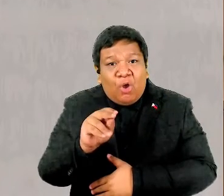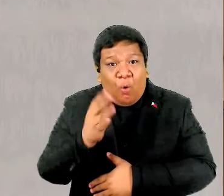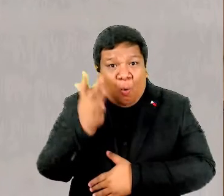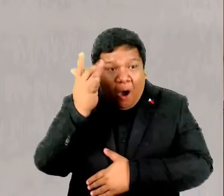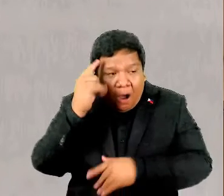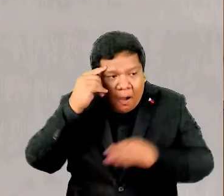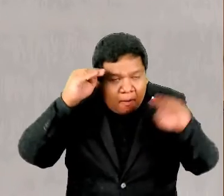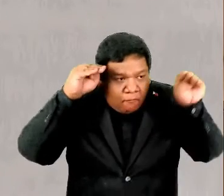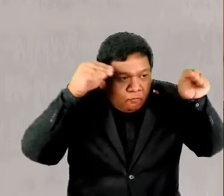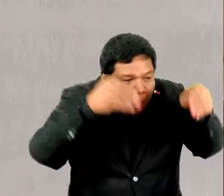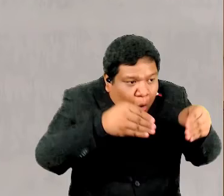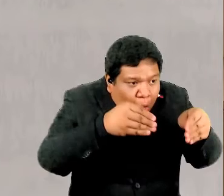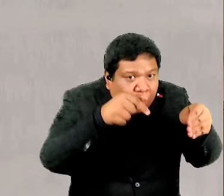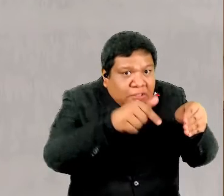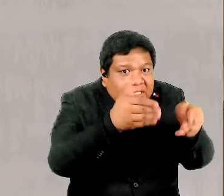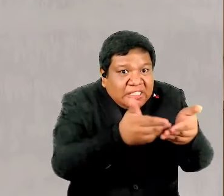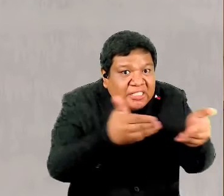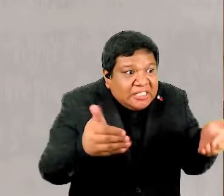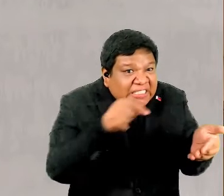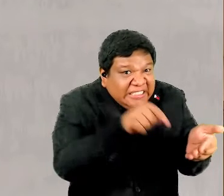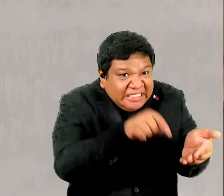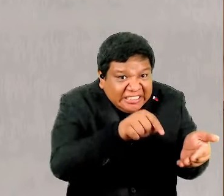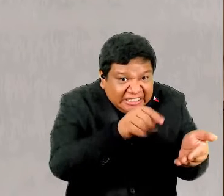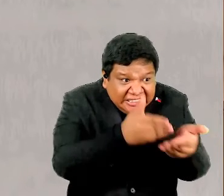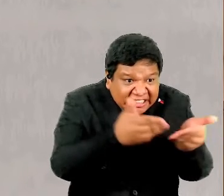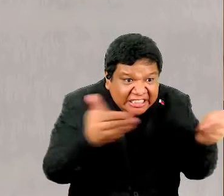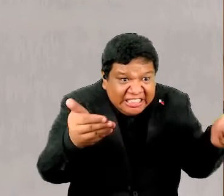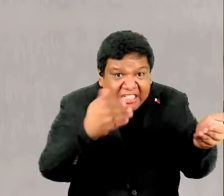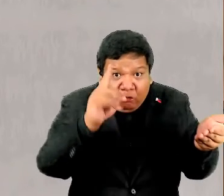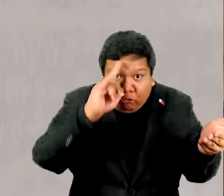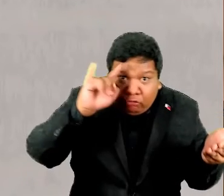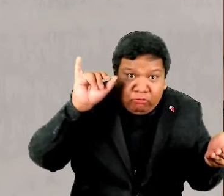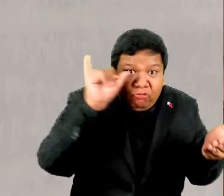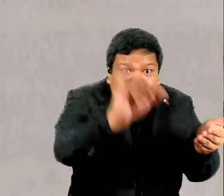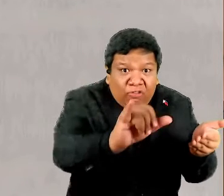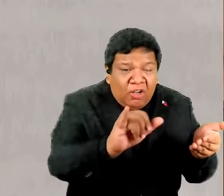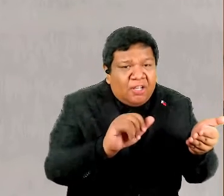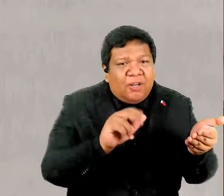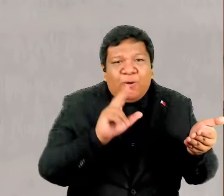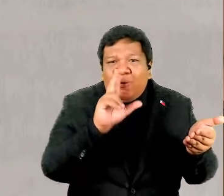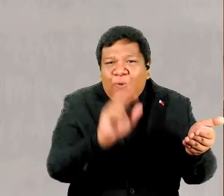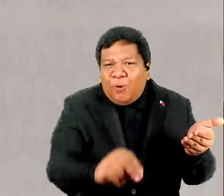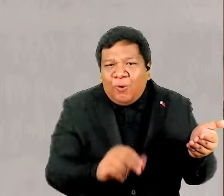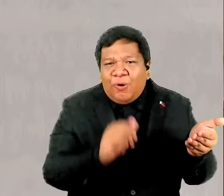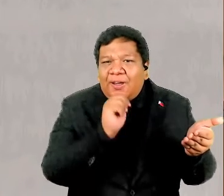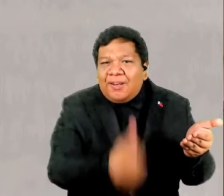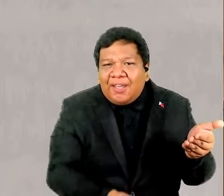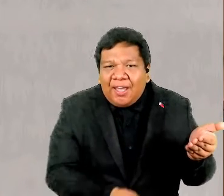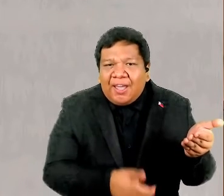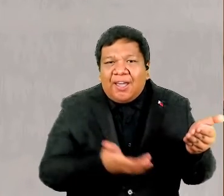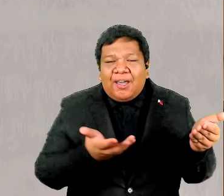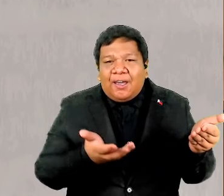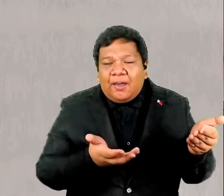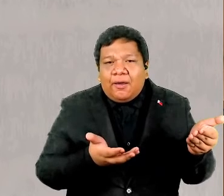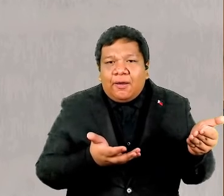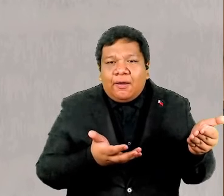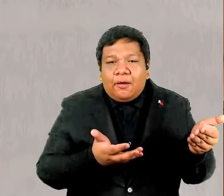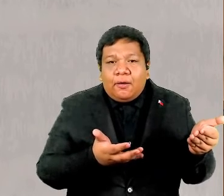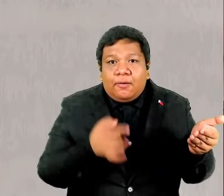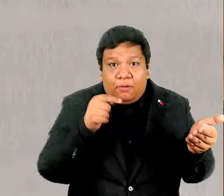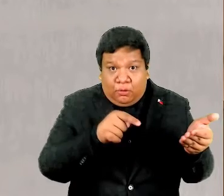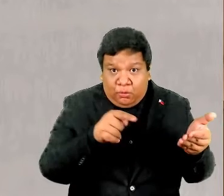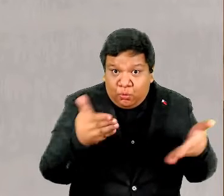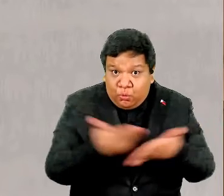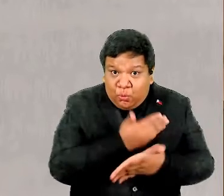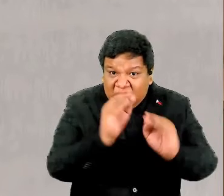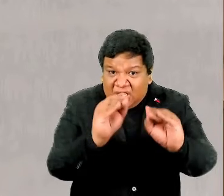overly concerned with are the things that, you know, do not really last and do not have real eternal value. And this is a